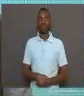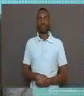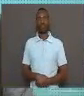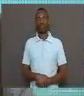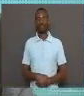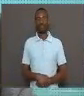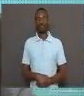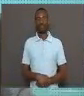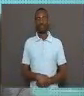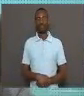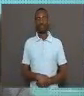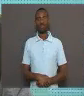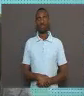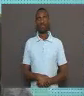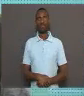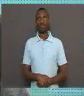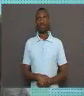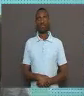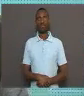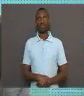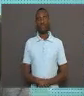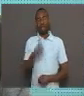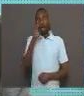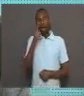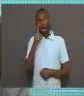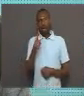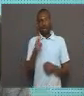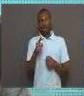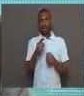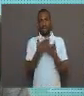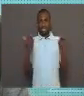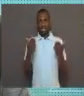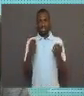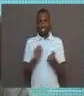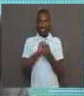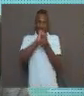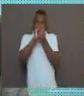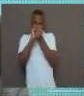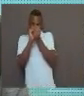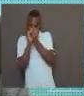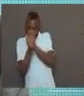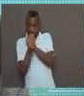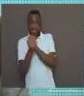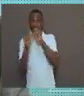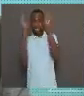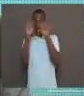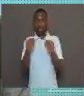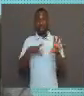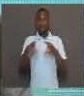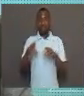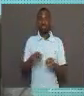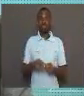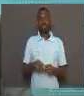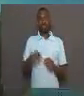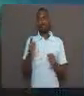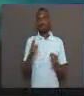It takes more force to deform a body that has a low elastic limit.